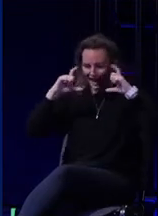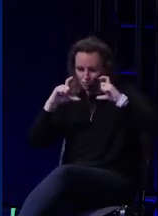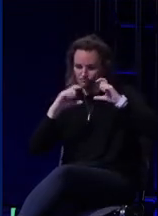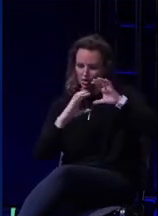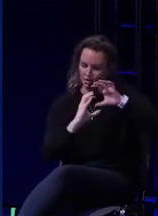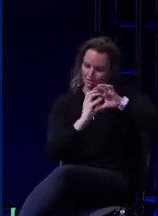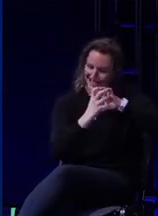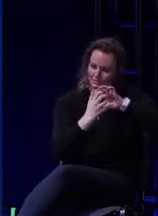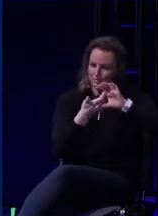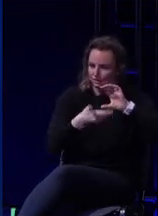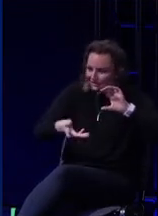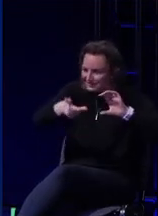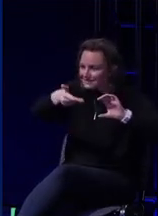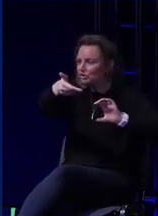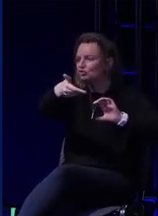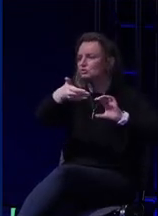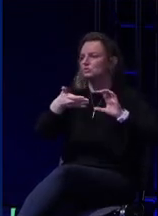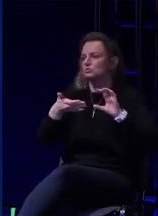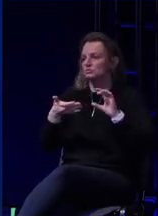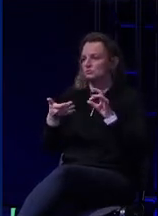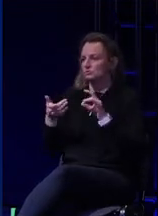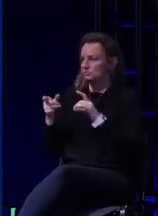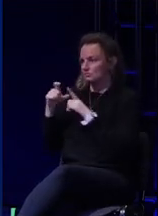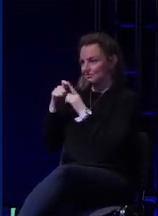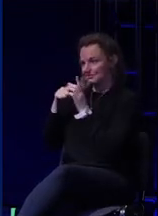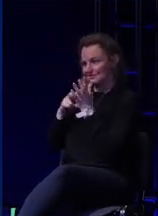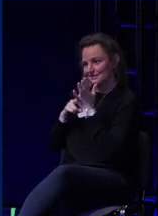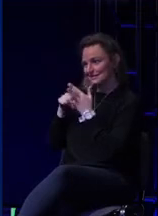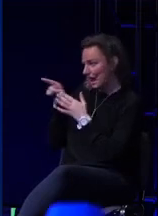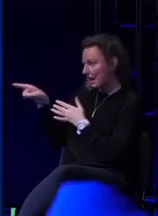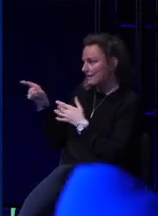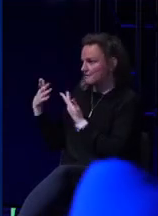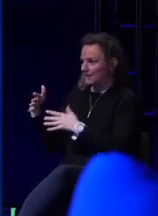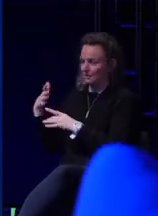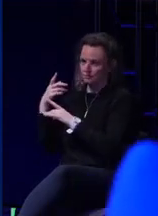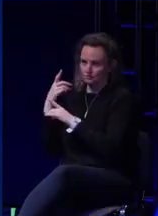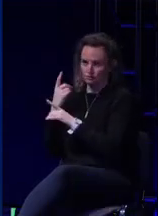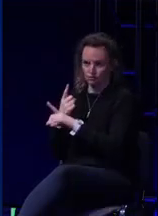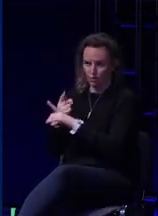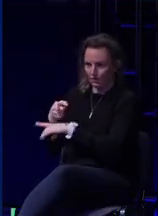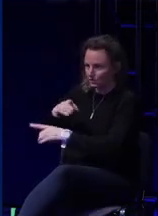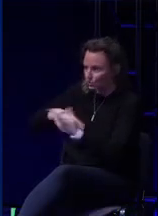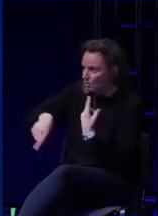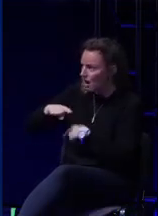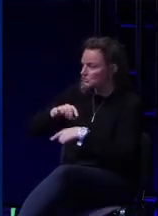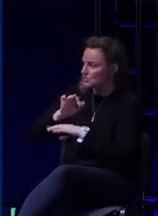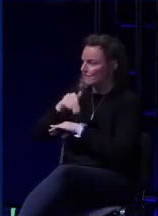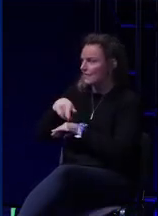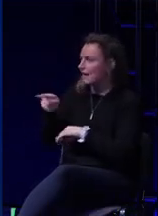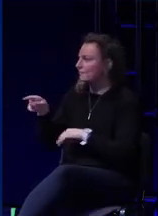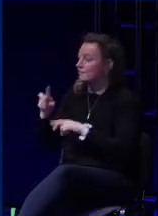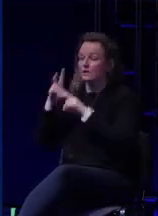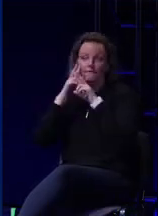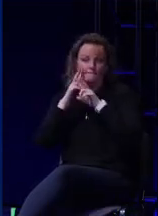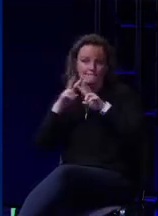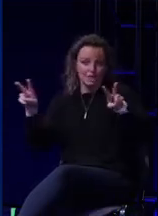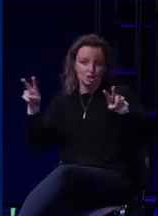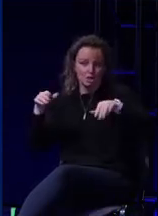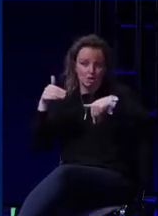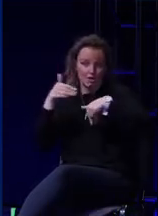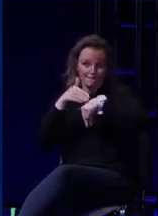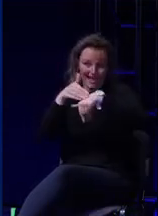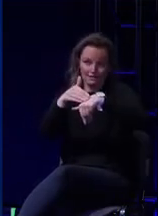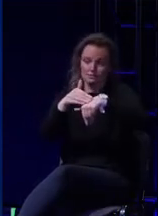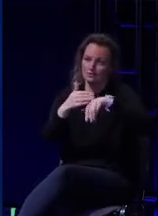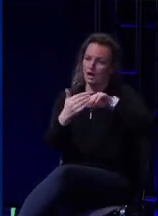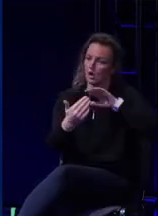like kind of Dave was talking with us on the email. Visual effects that are closer to camera, or